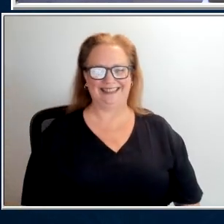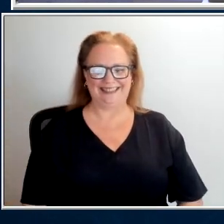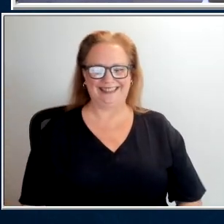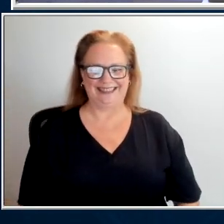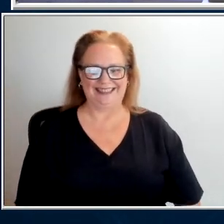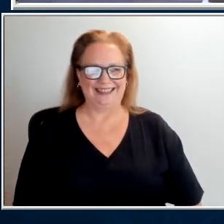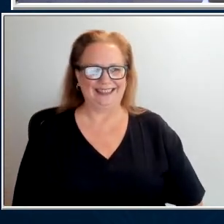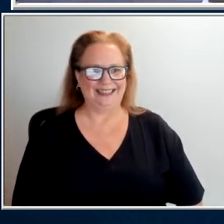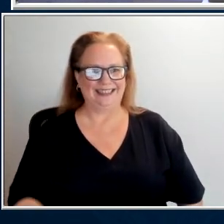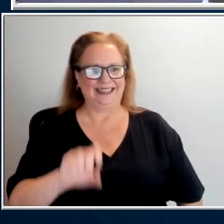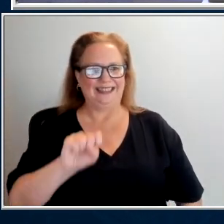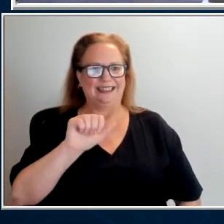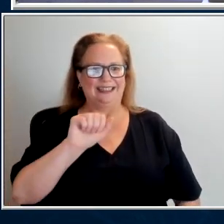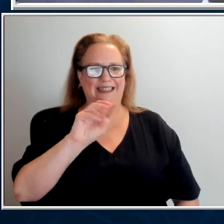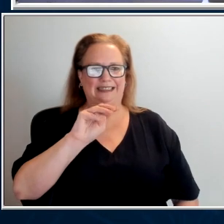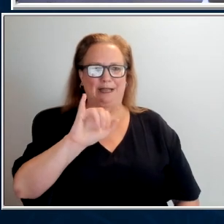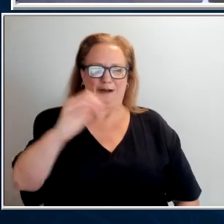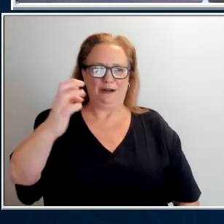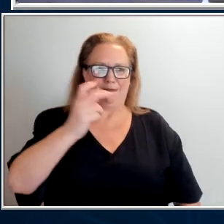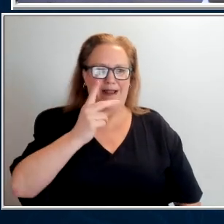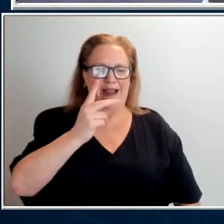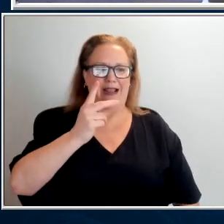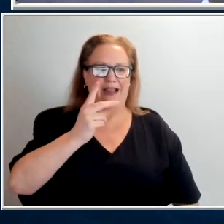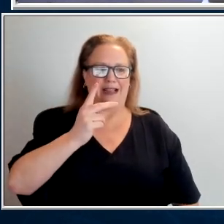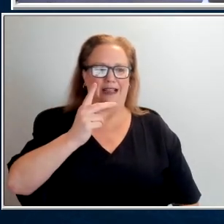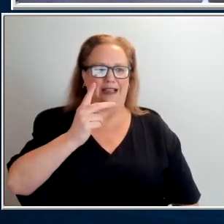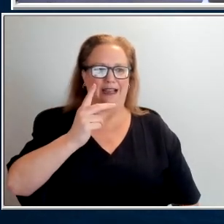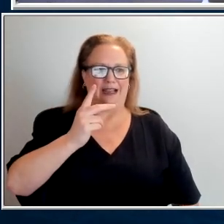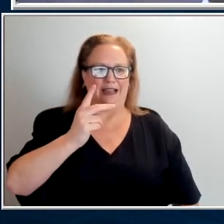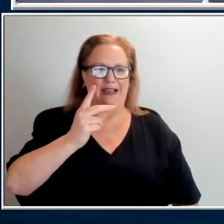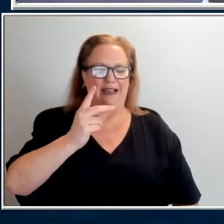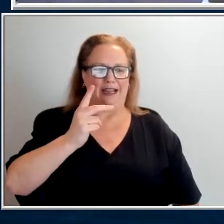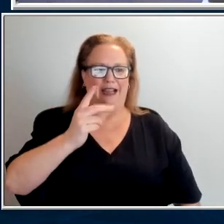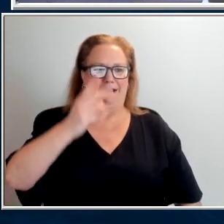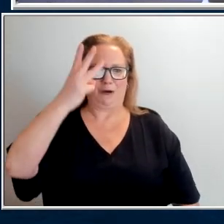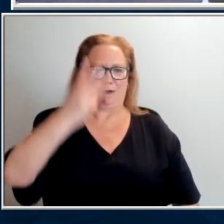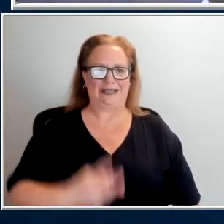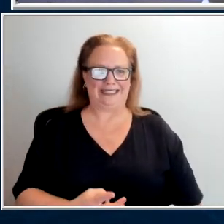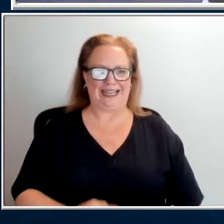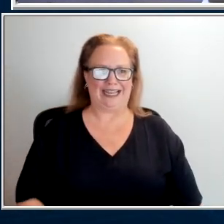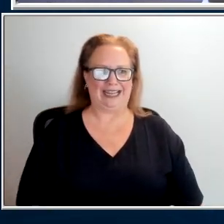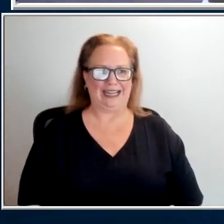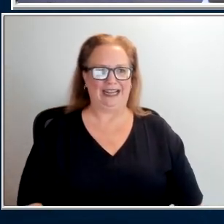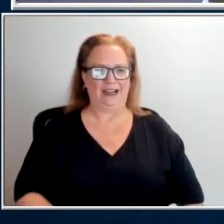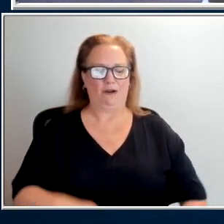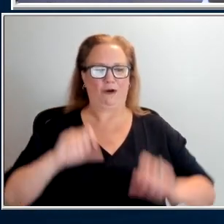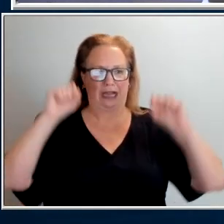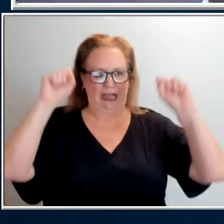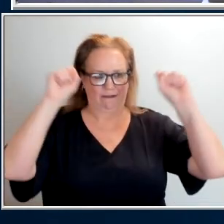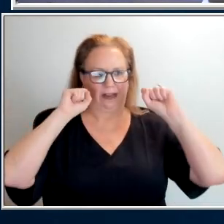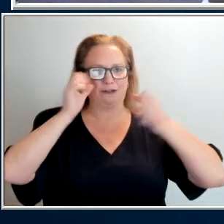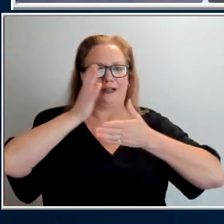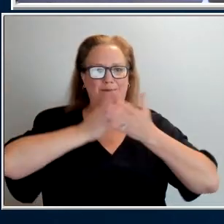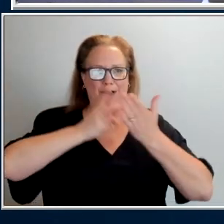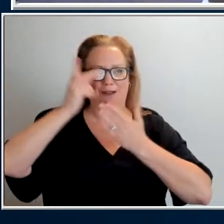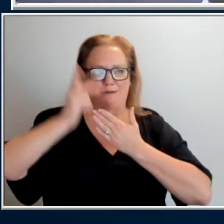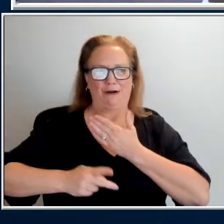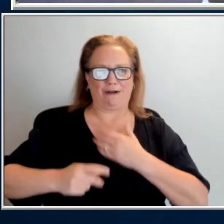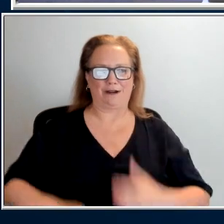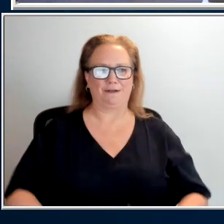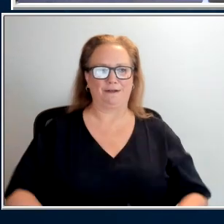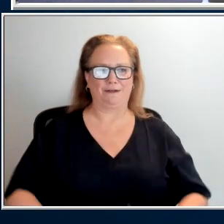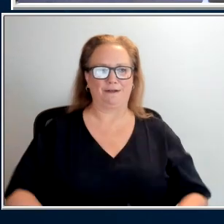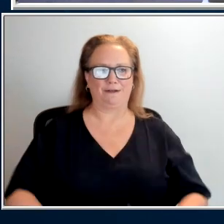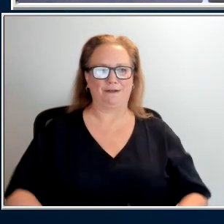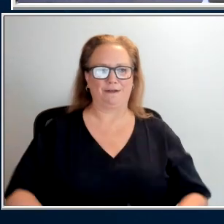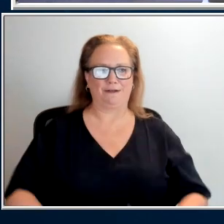you need to be back on this program every darn Wednesday, and we're going to have an exercise part of the program. We're going to have, there may be